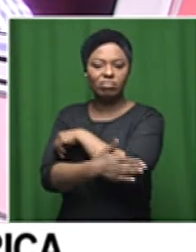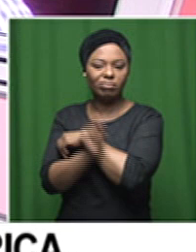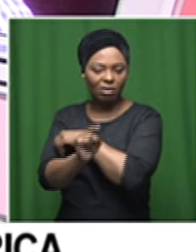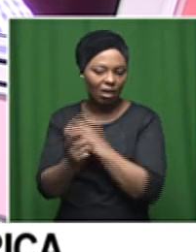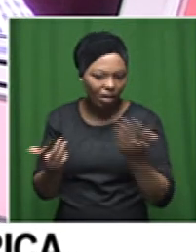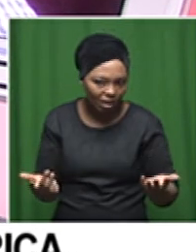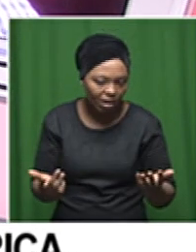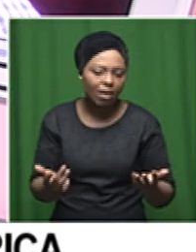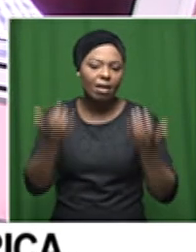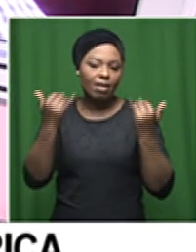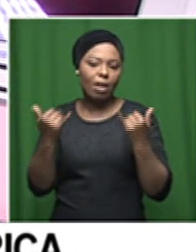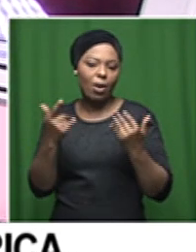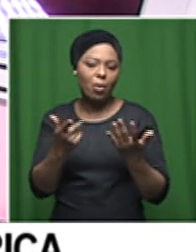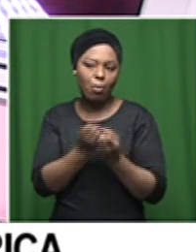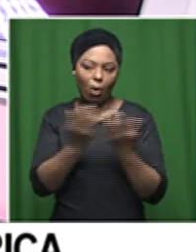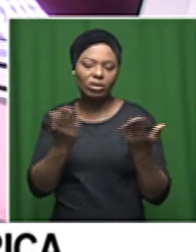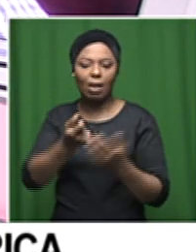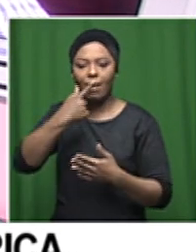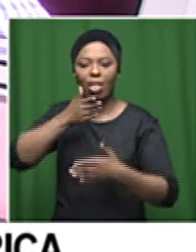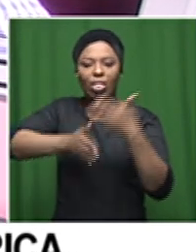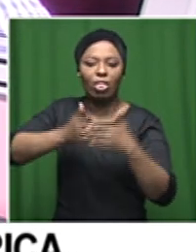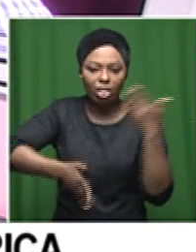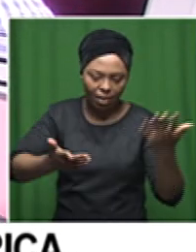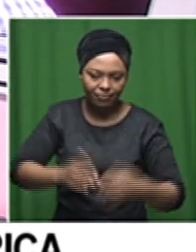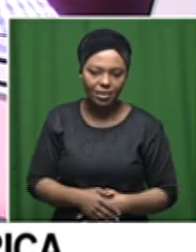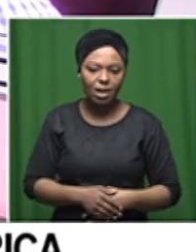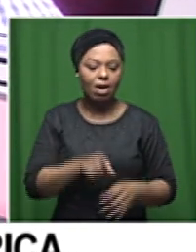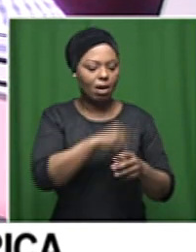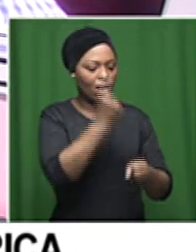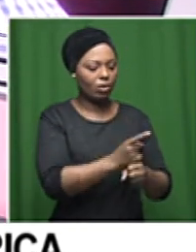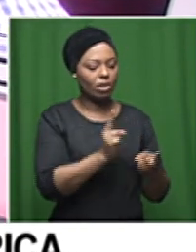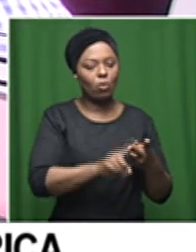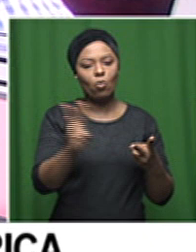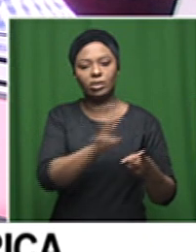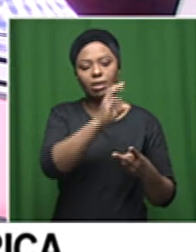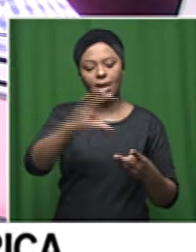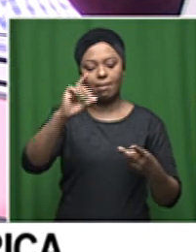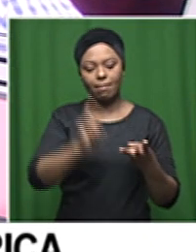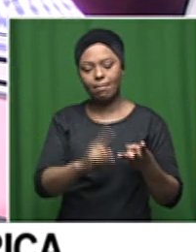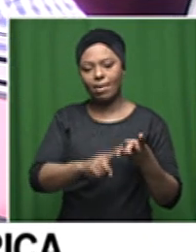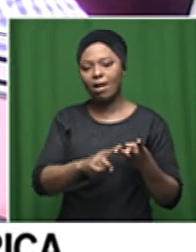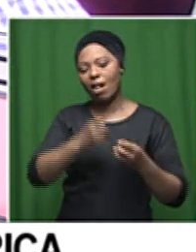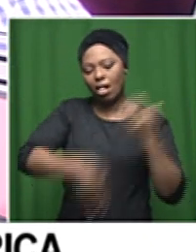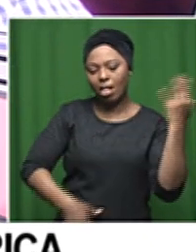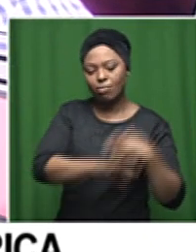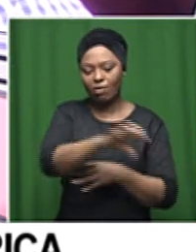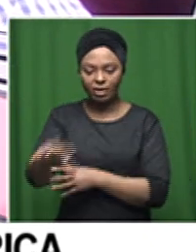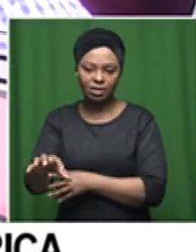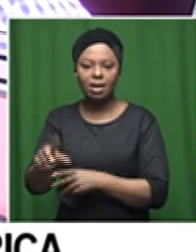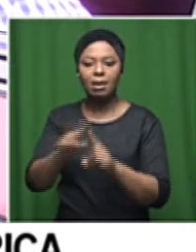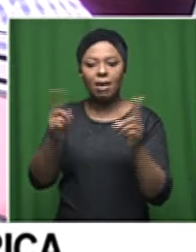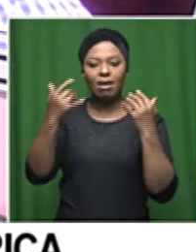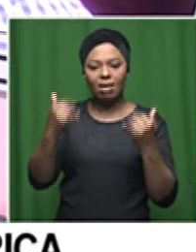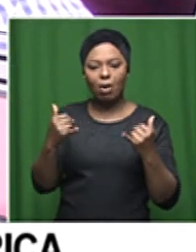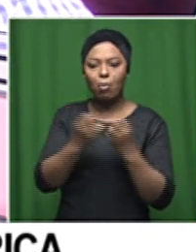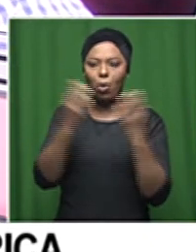a little bit earlier on was this idea that, you know, when you've got provinces like Gauteng and the Western Cape and things such as that, when you have a big city, a lot of